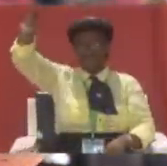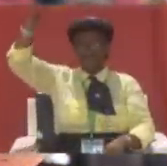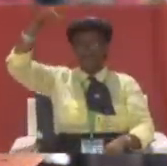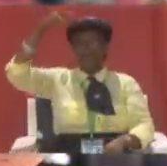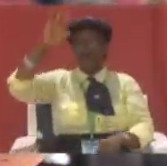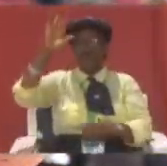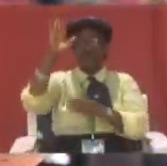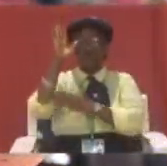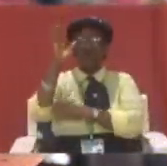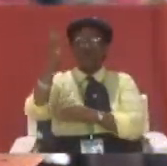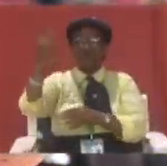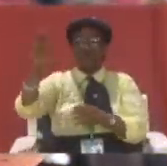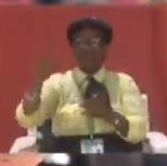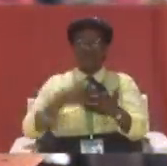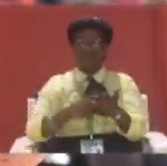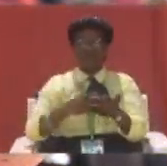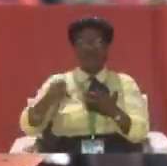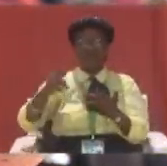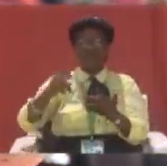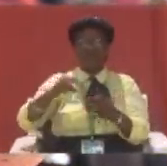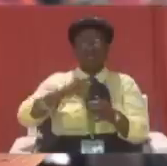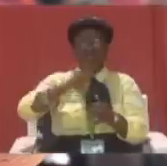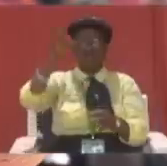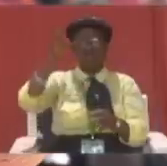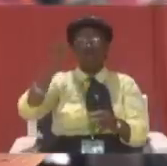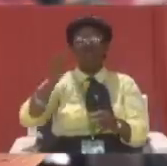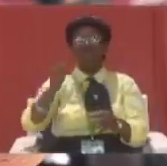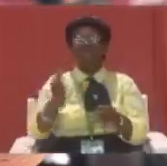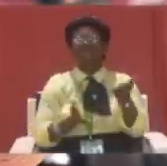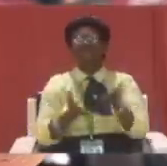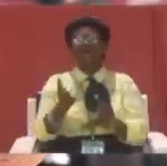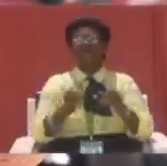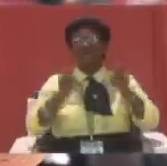the Holy Ghost service theme will be